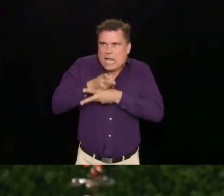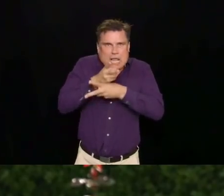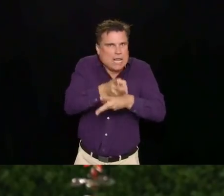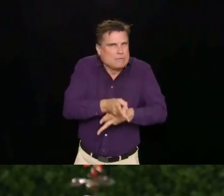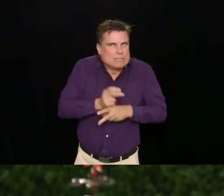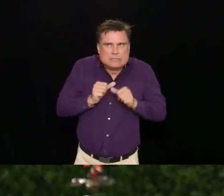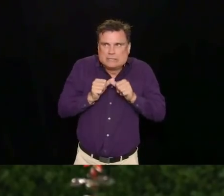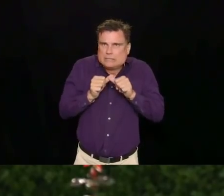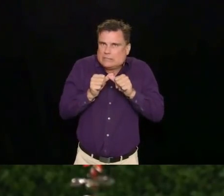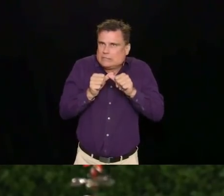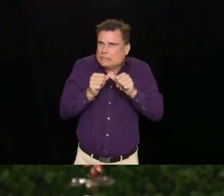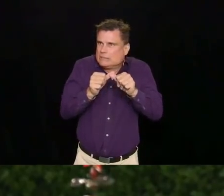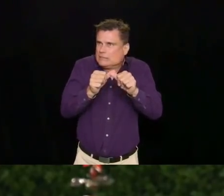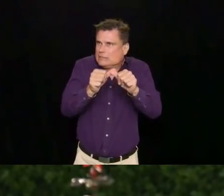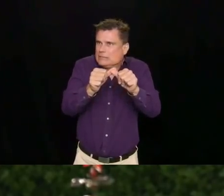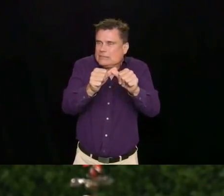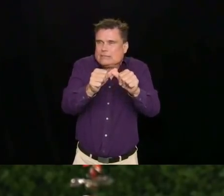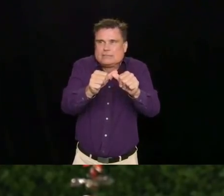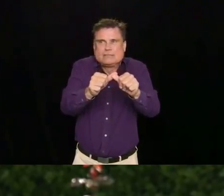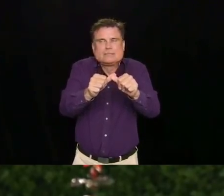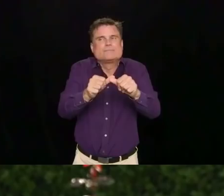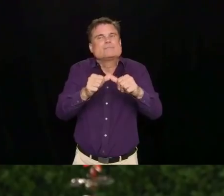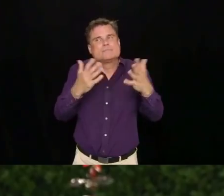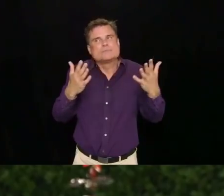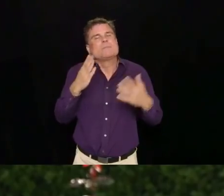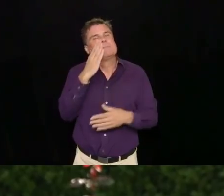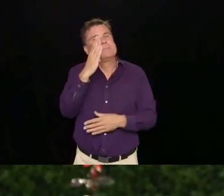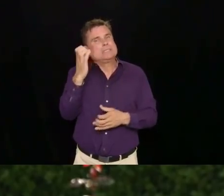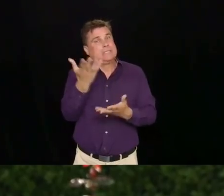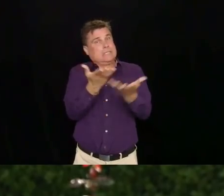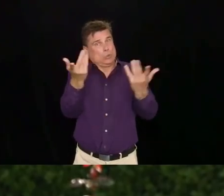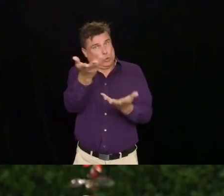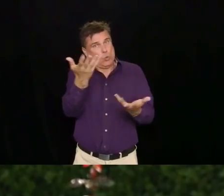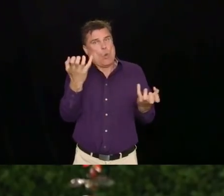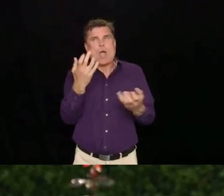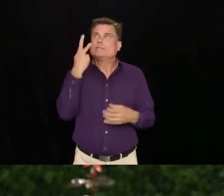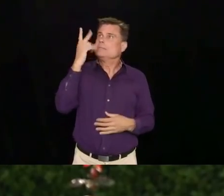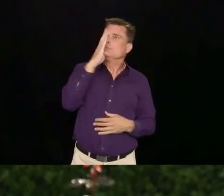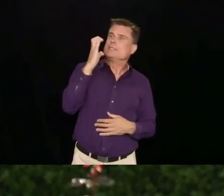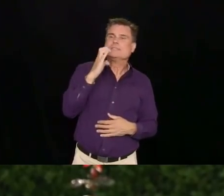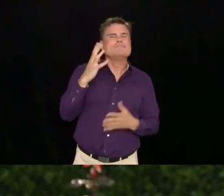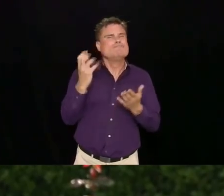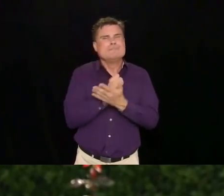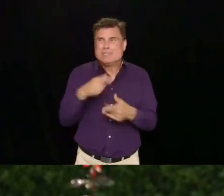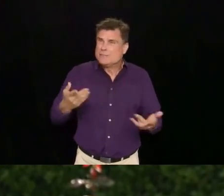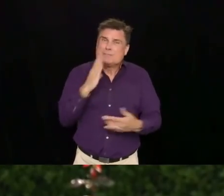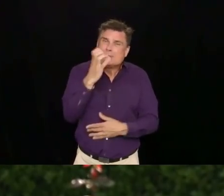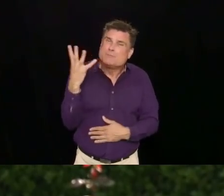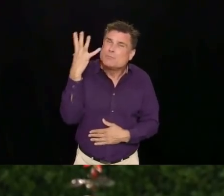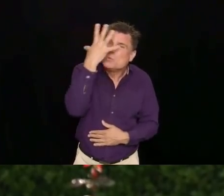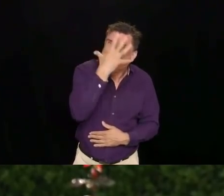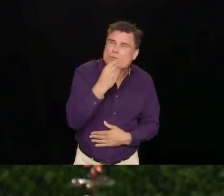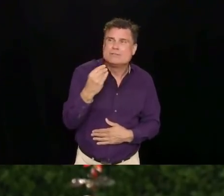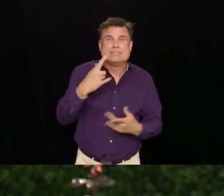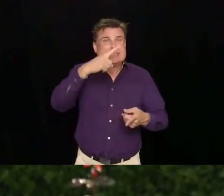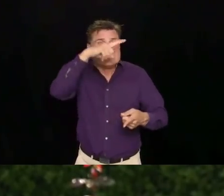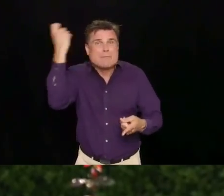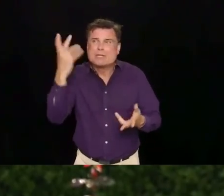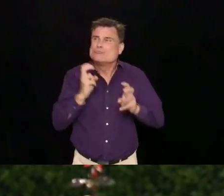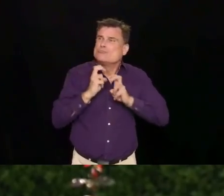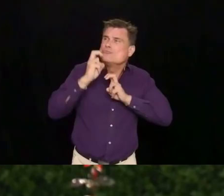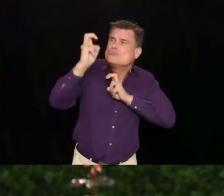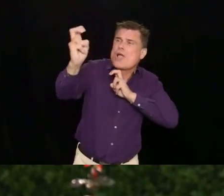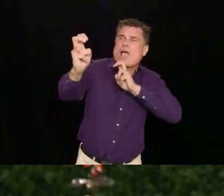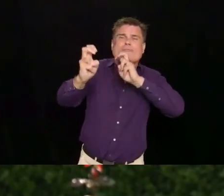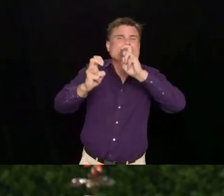enormous reasons to want to travel this beautiful province and this beautiful summer that we're having. But when we do that, we can't be on